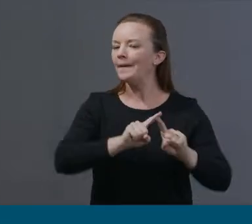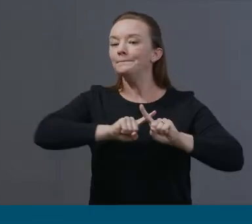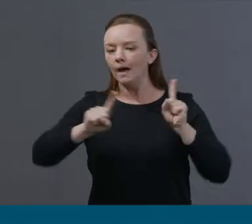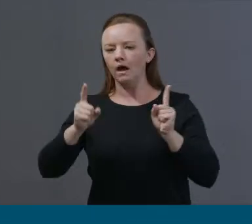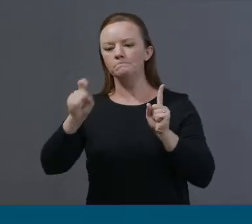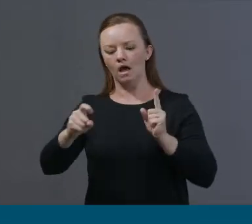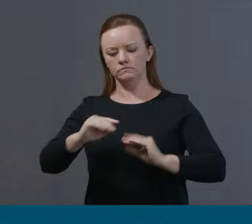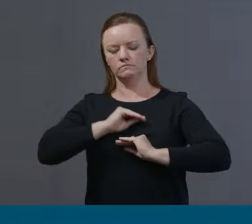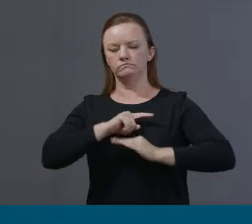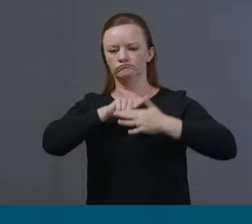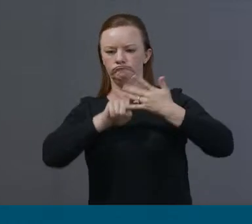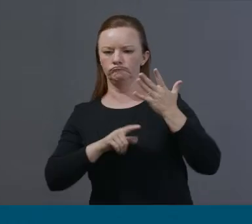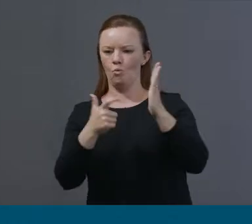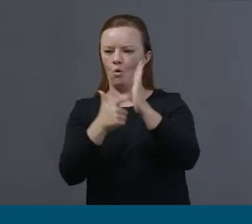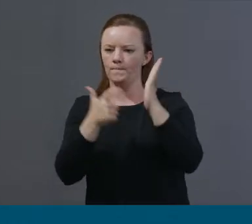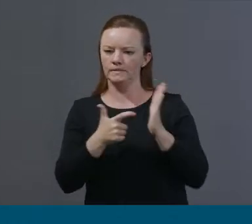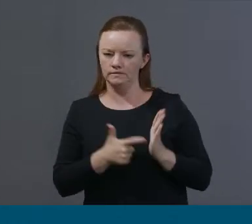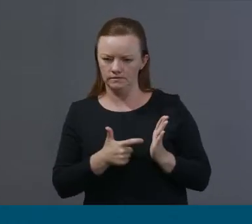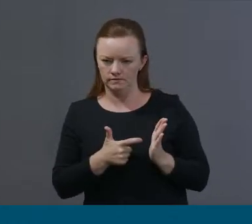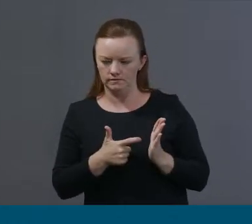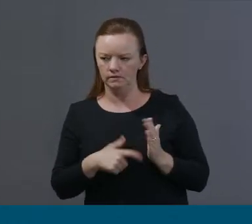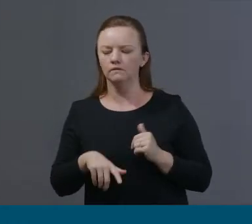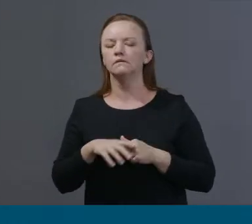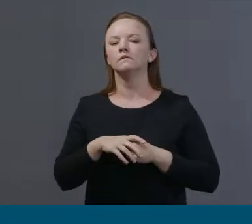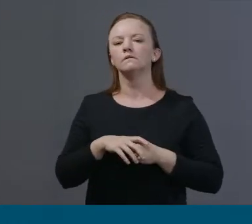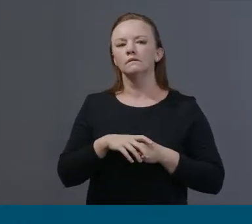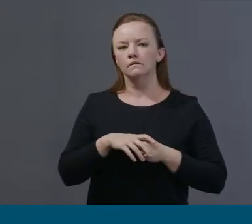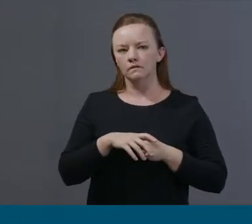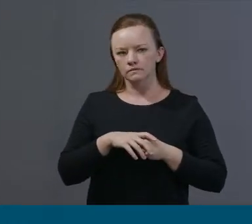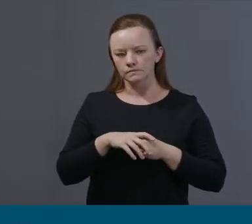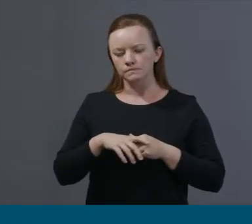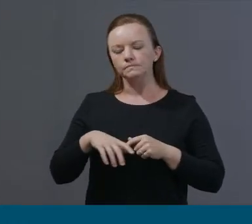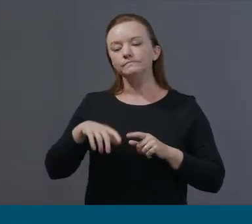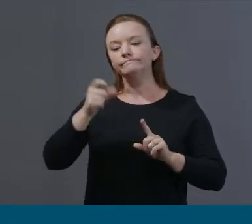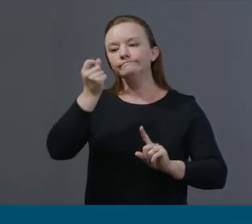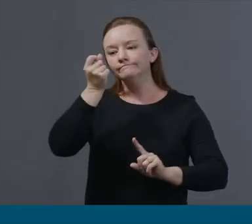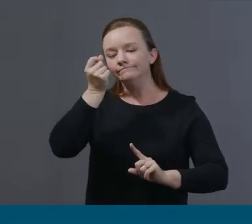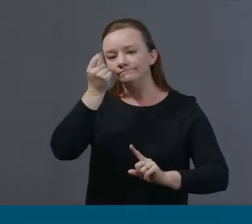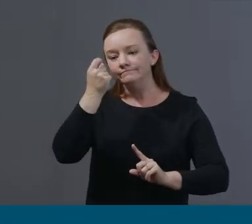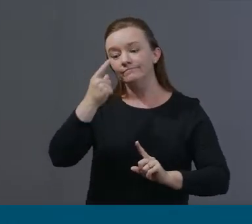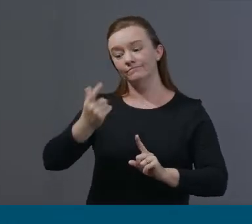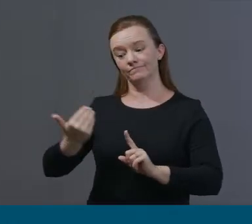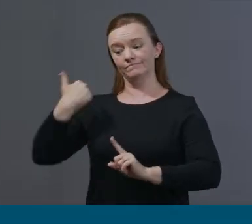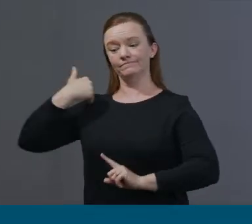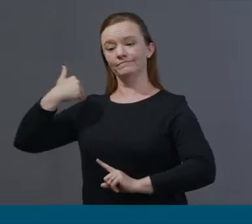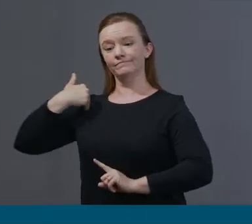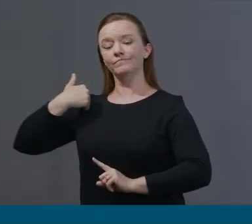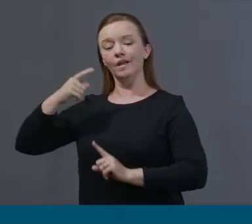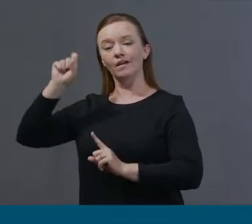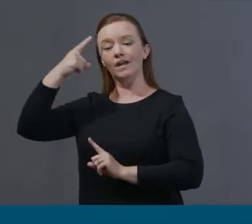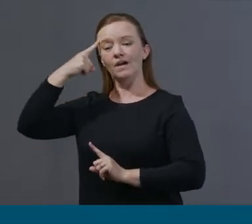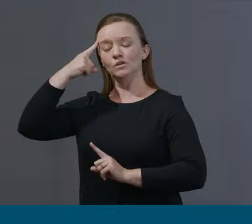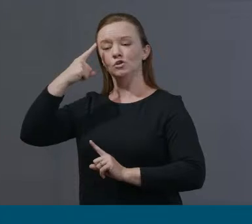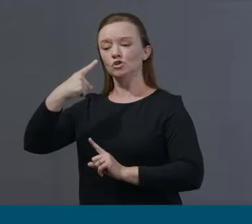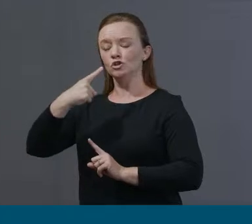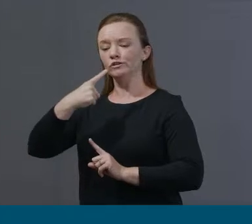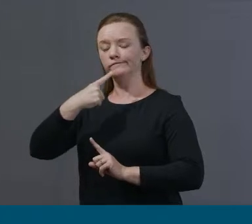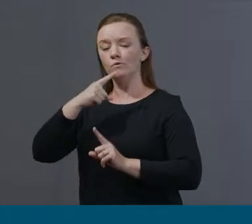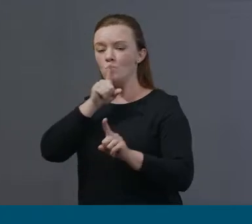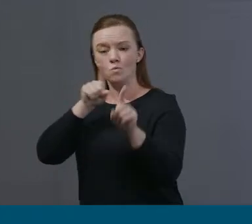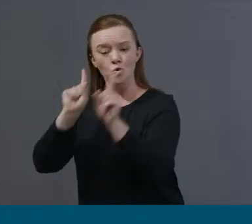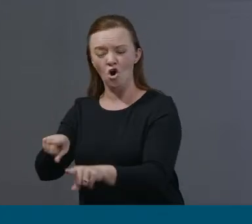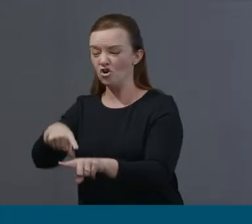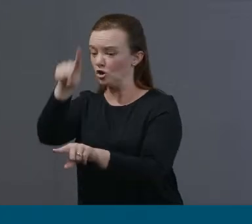allowed them to request an exemption from the executive order that that stopped elective